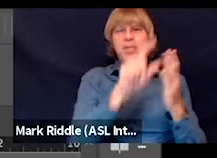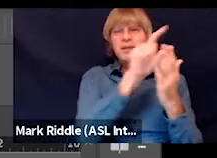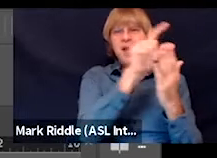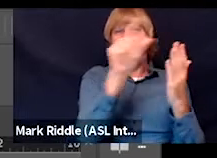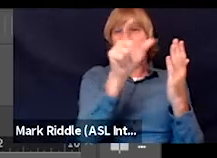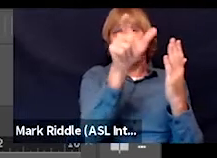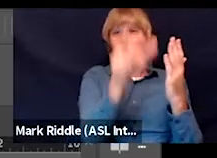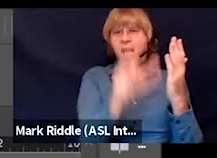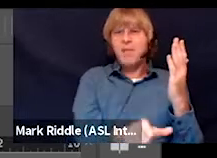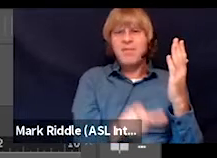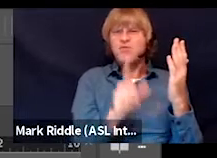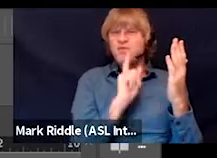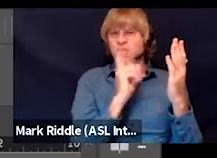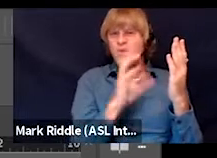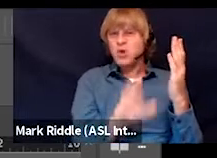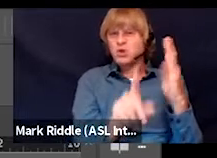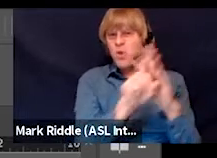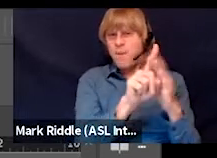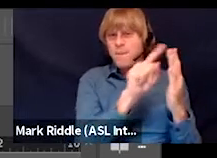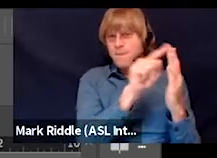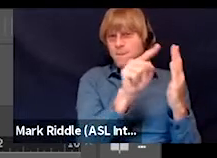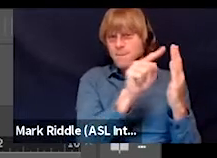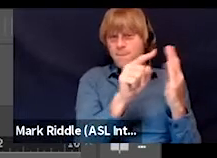column where you don't want it to show up.